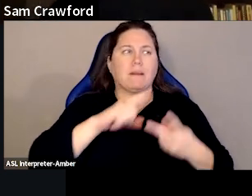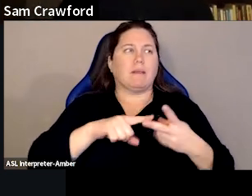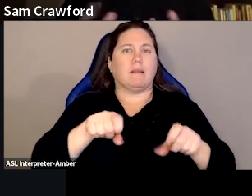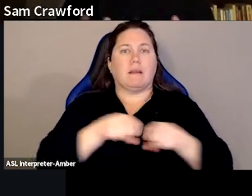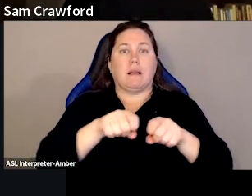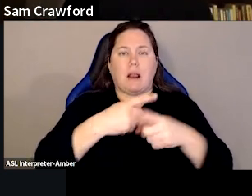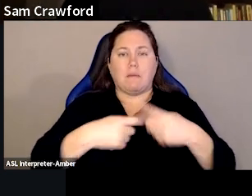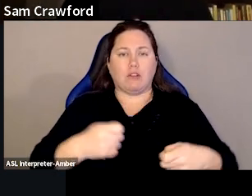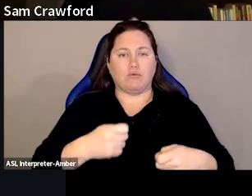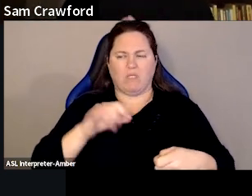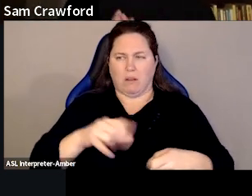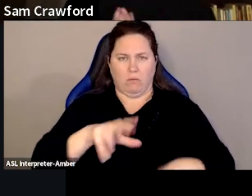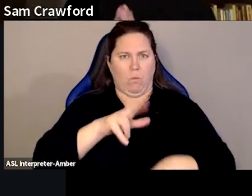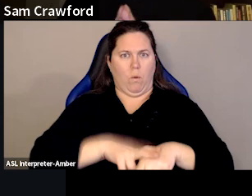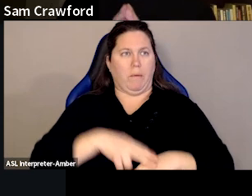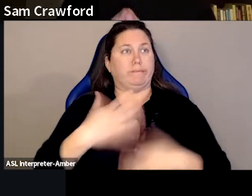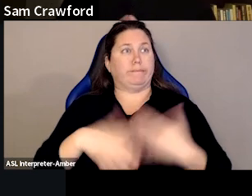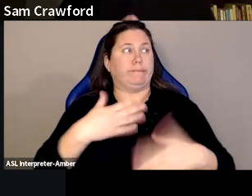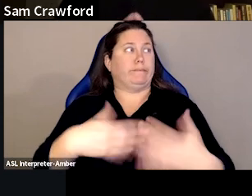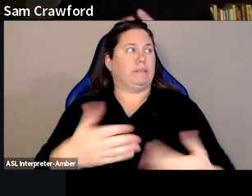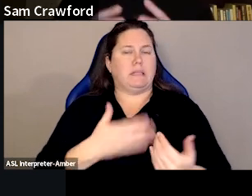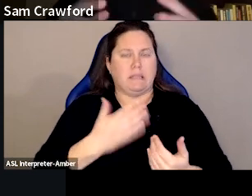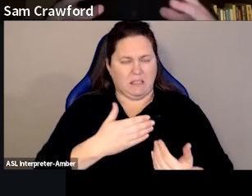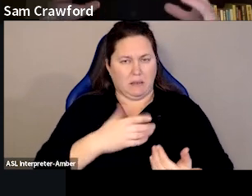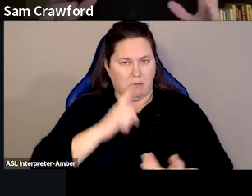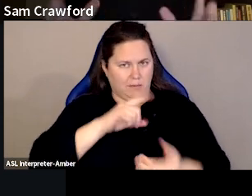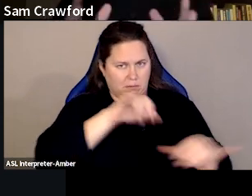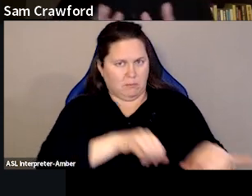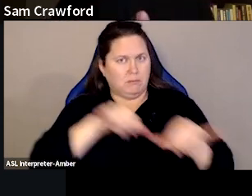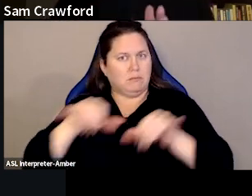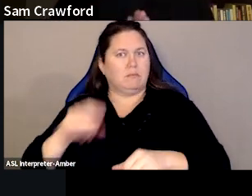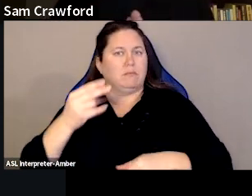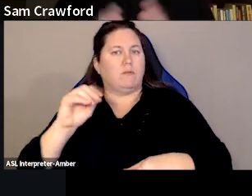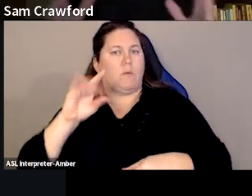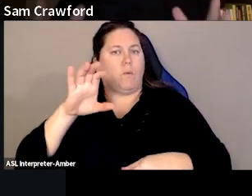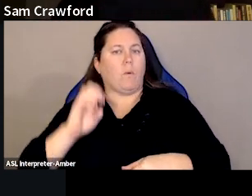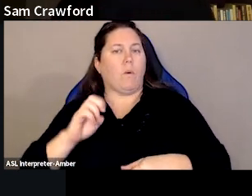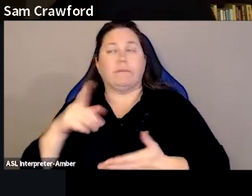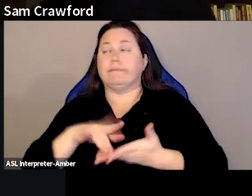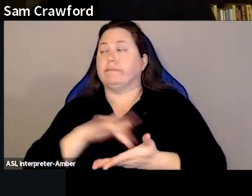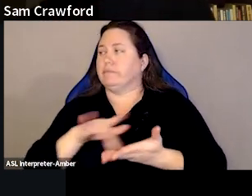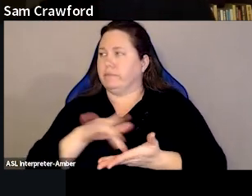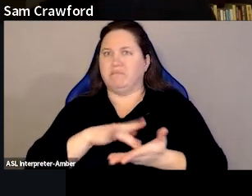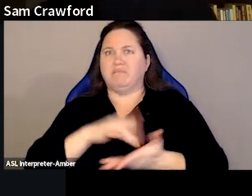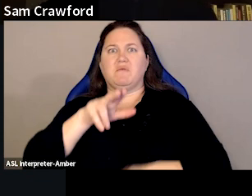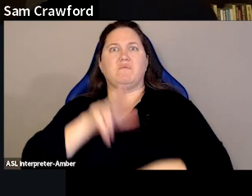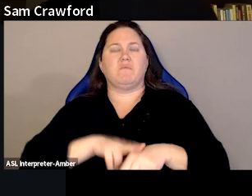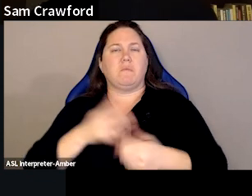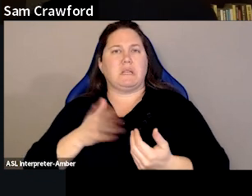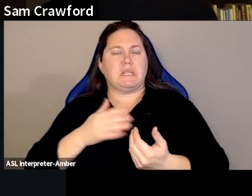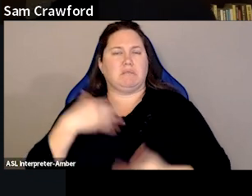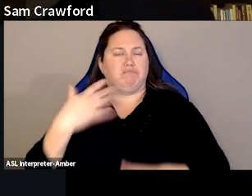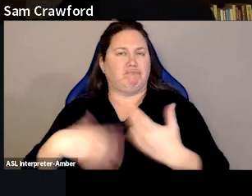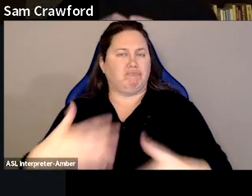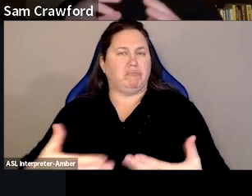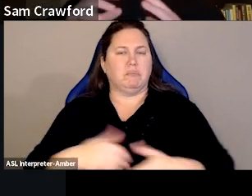And like I say, I hope that is sort of giving you an example of no code